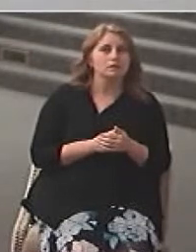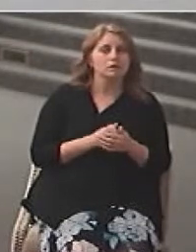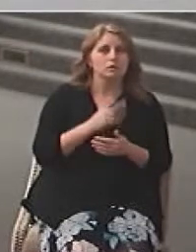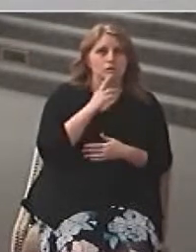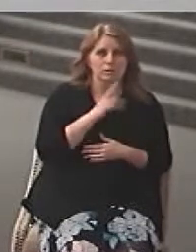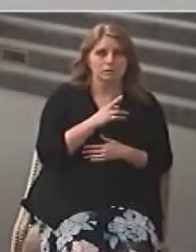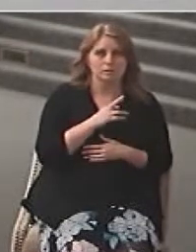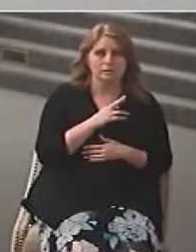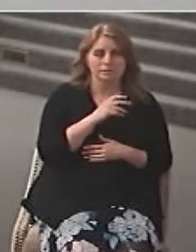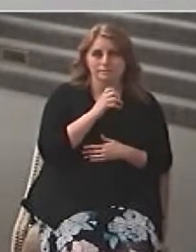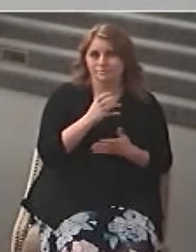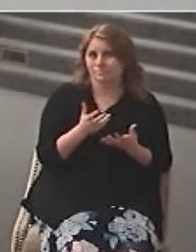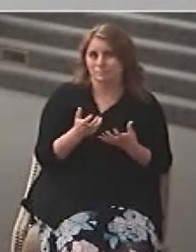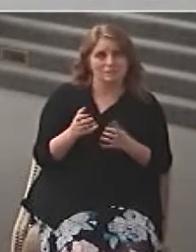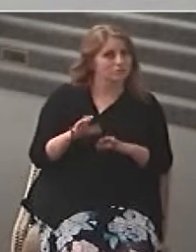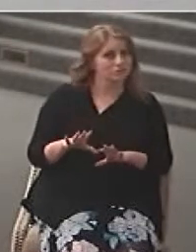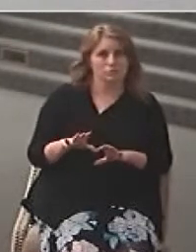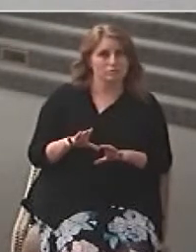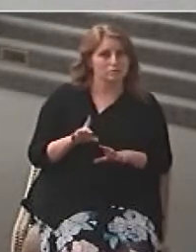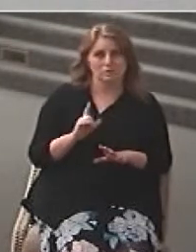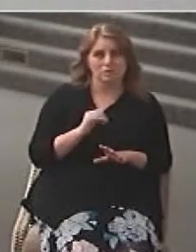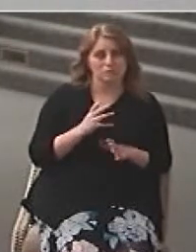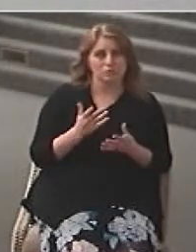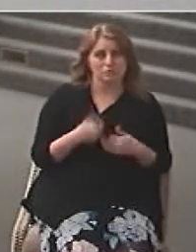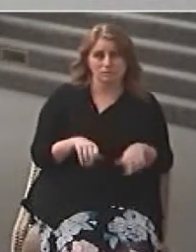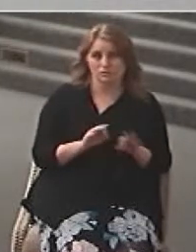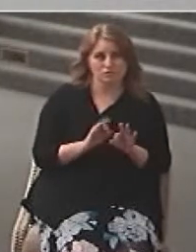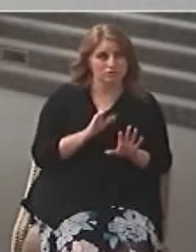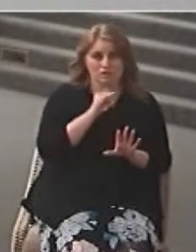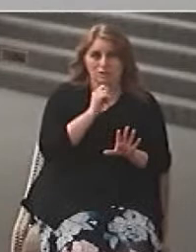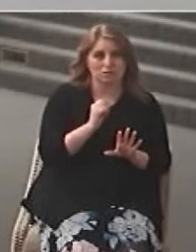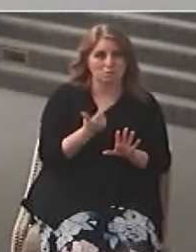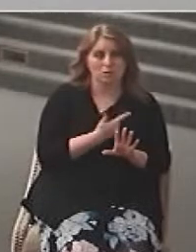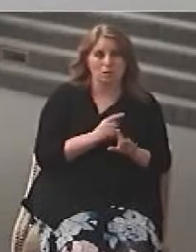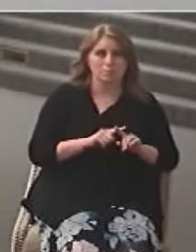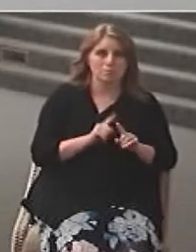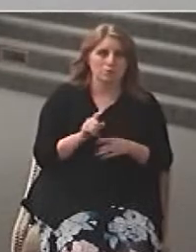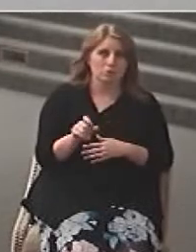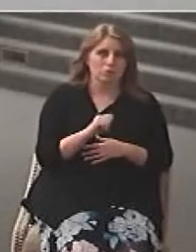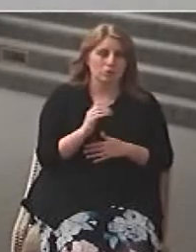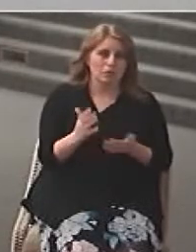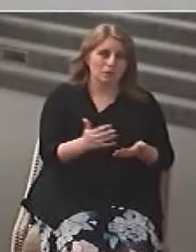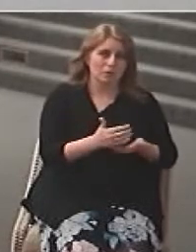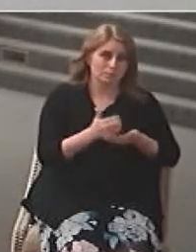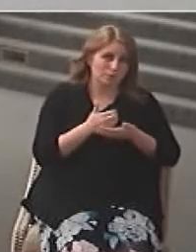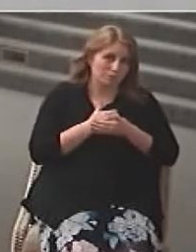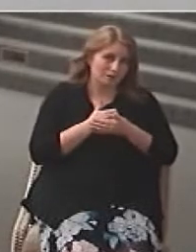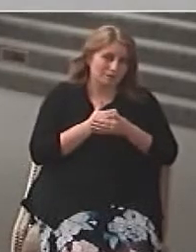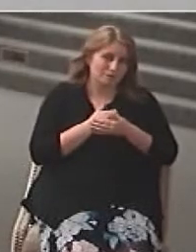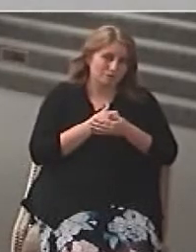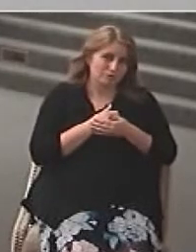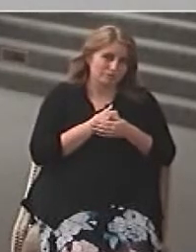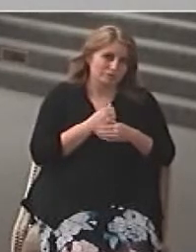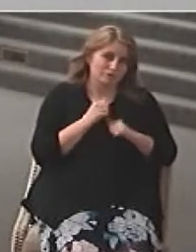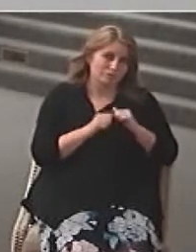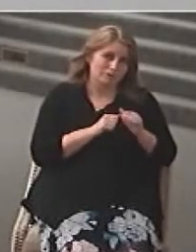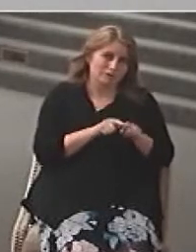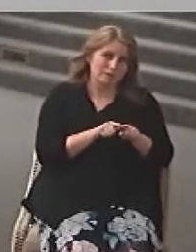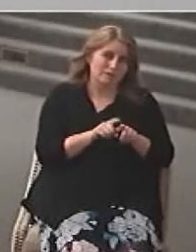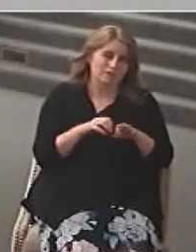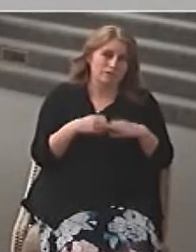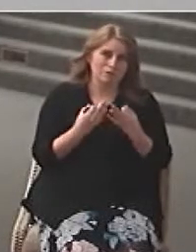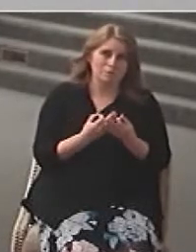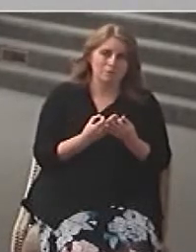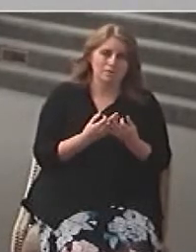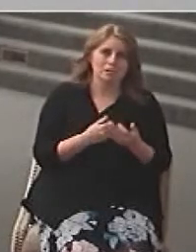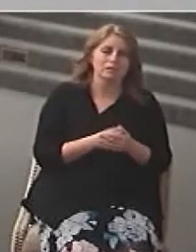it, not one bit. But y'all took me in, treated me like family. And if you ask Miss Tootsie, she said